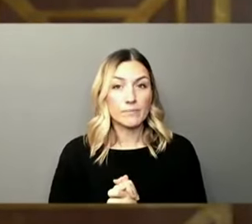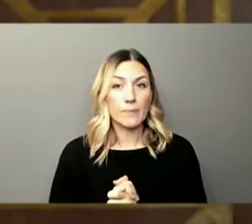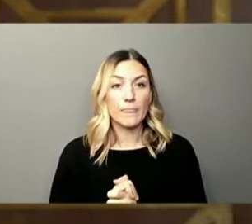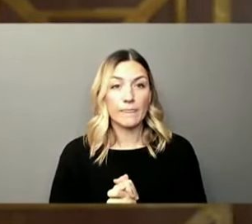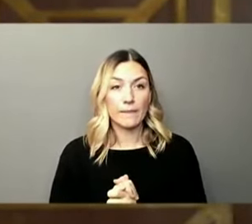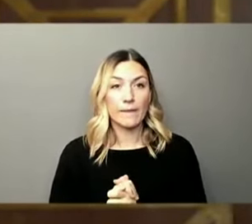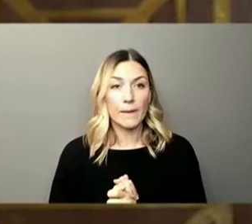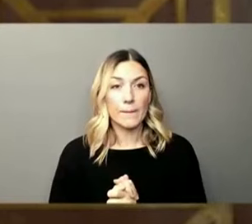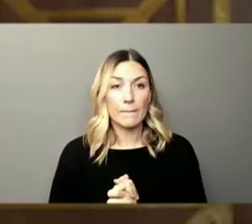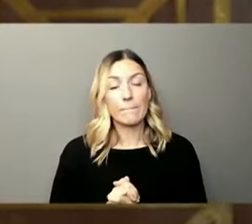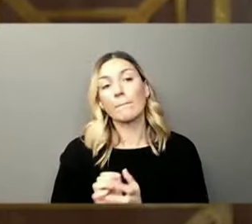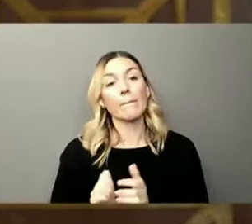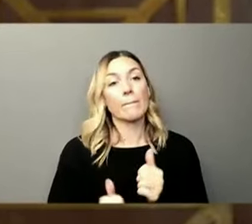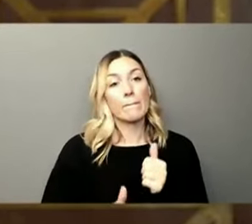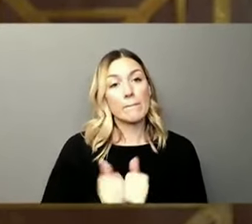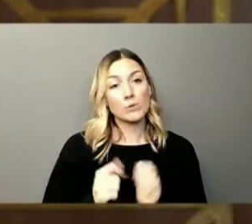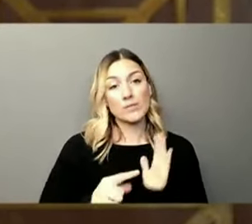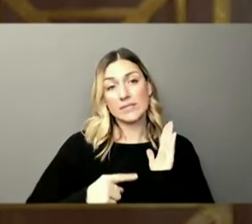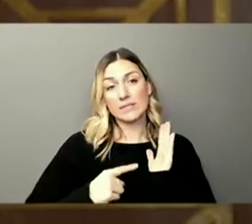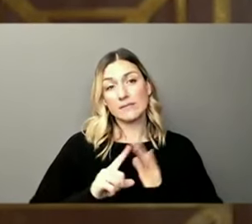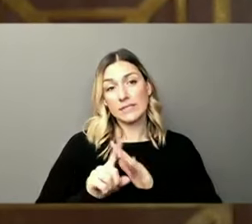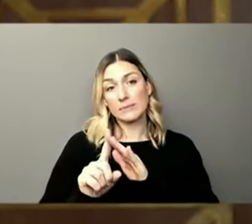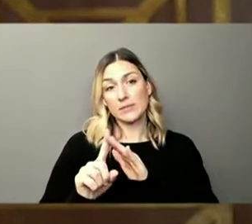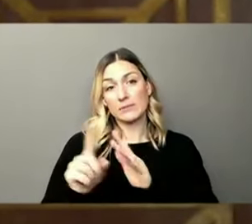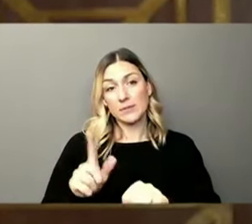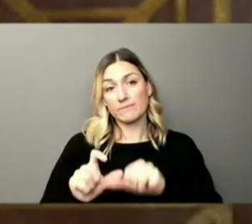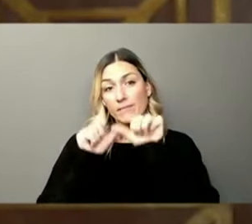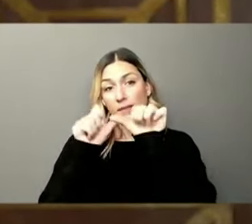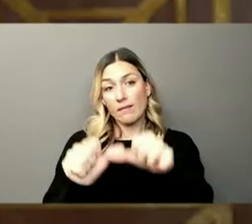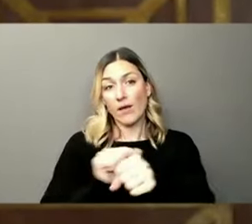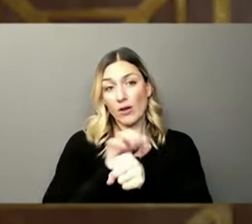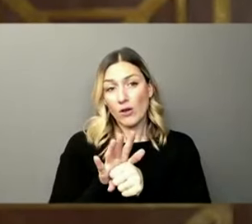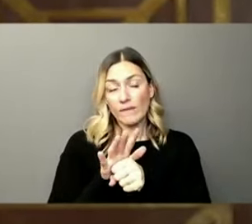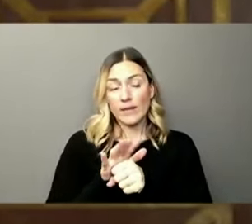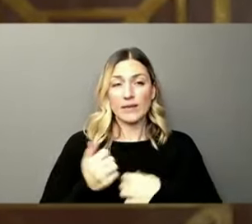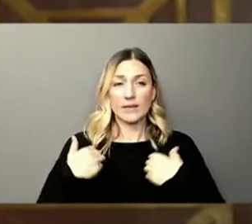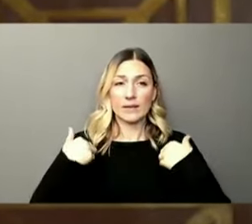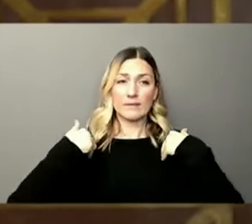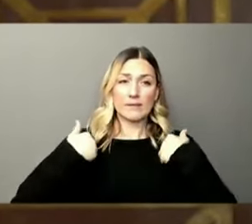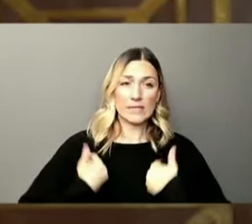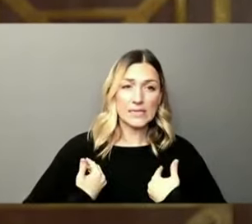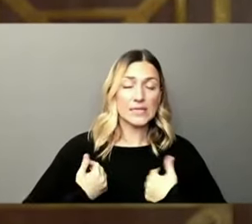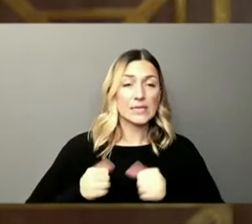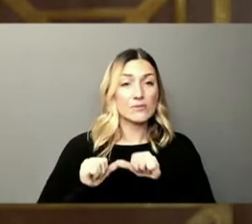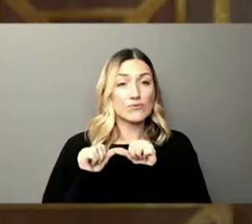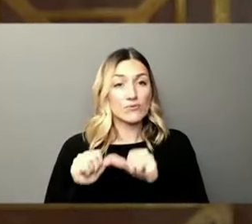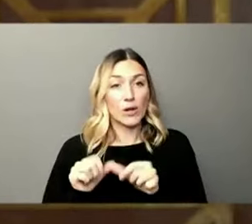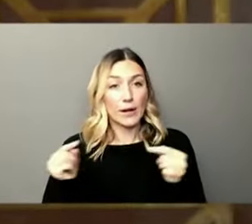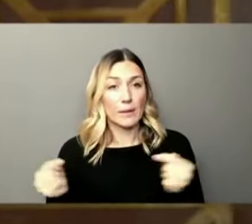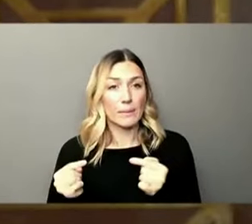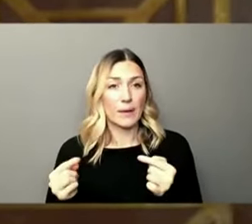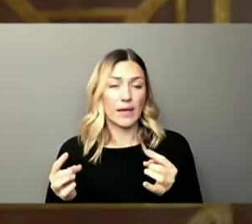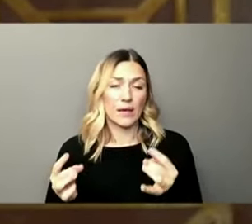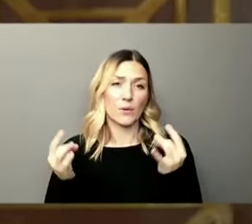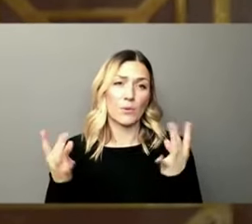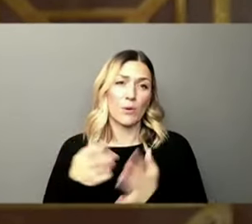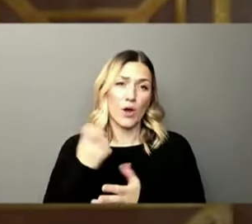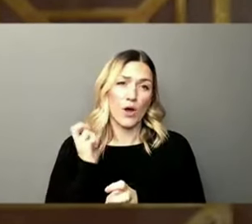I've had most of the symptoms of long COVID. The fatigue and chronic pain are the hardest to manage. It can